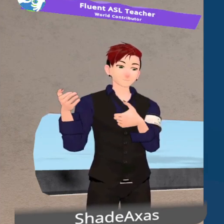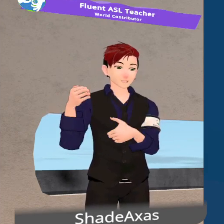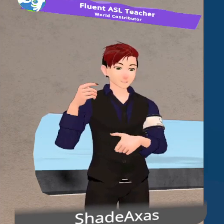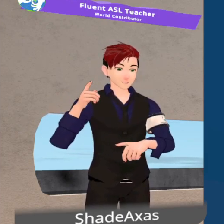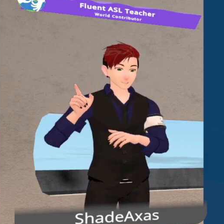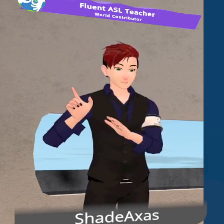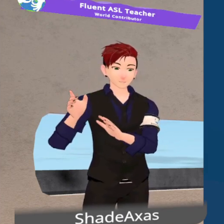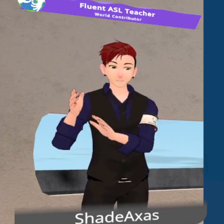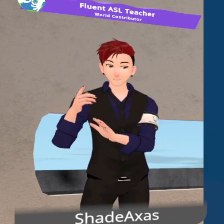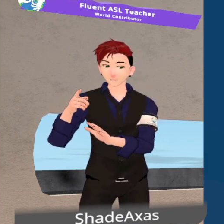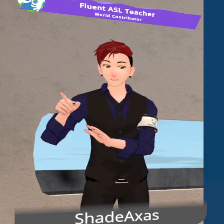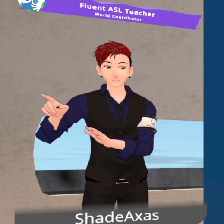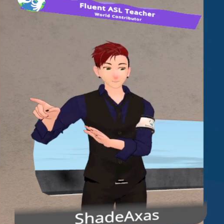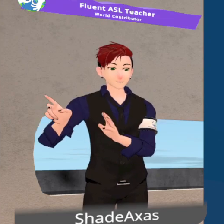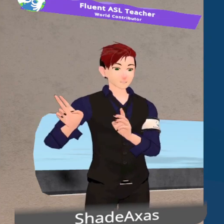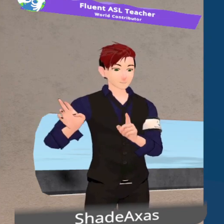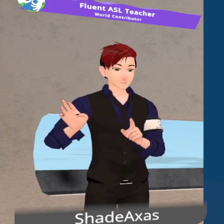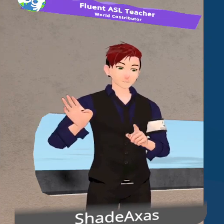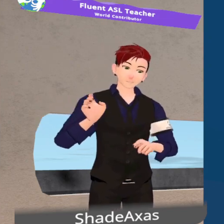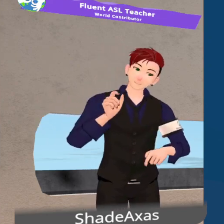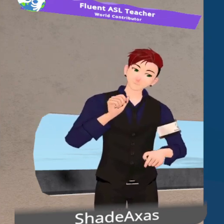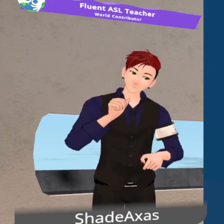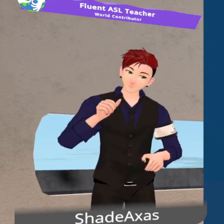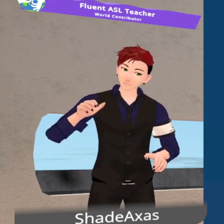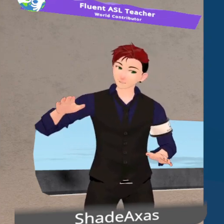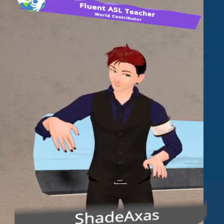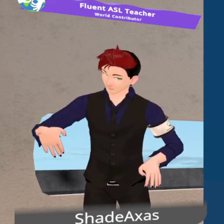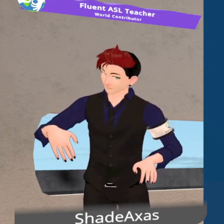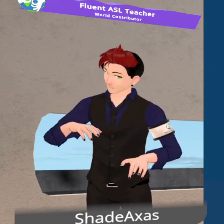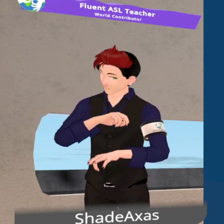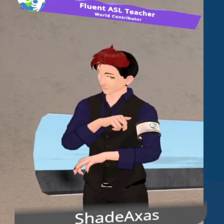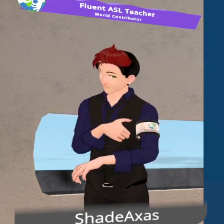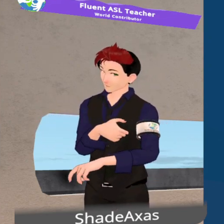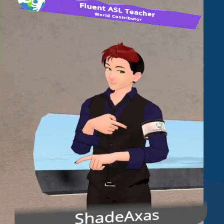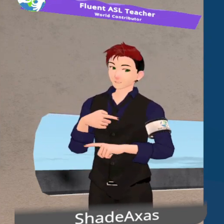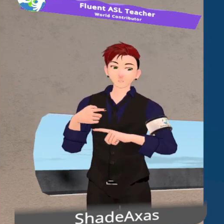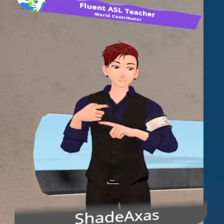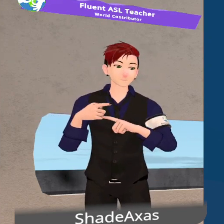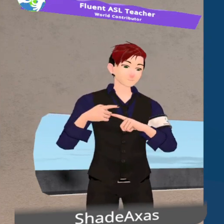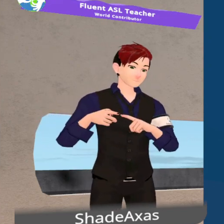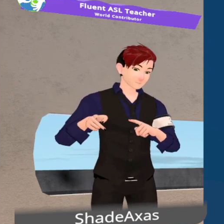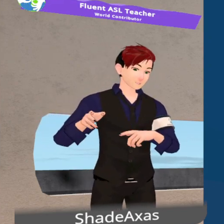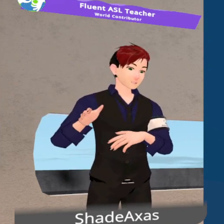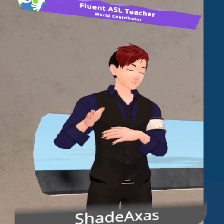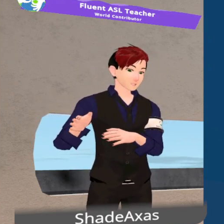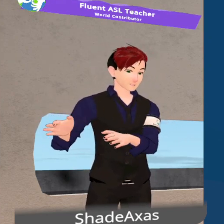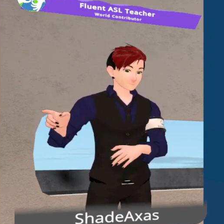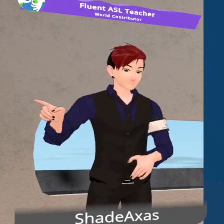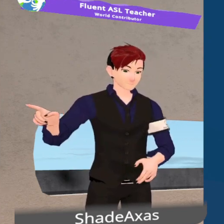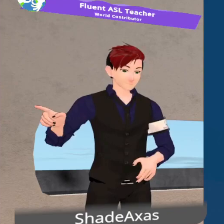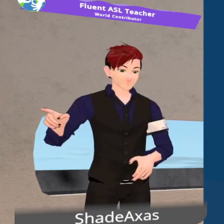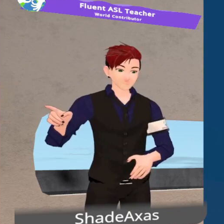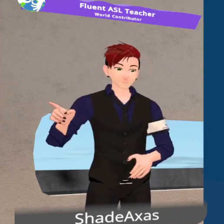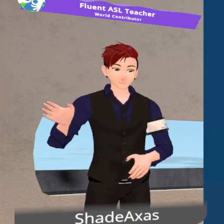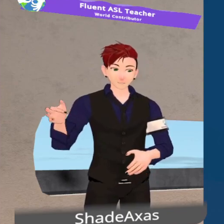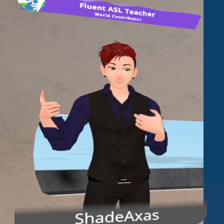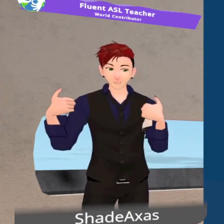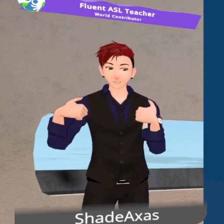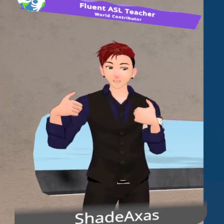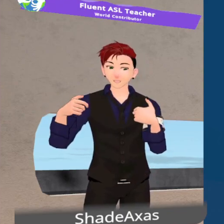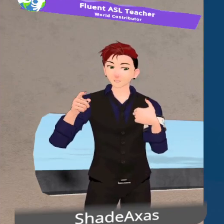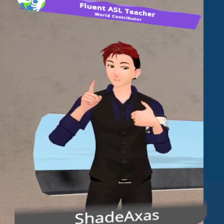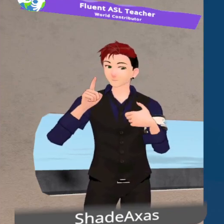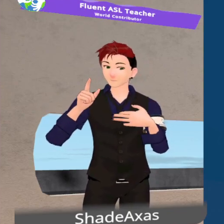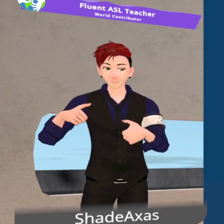give priority to them saying, hey, these people aren't yet authorities, but they're on the way.